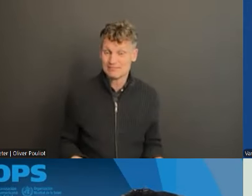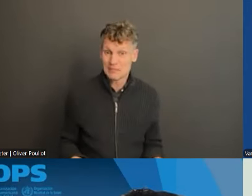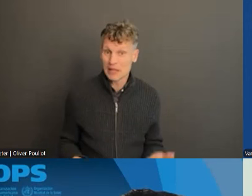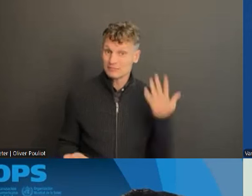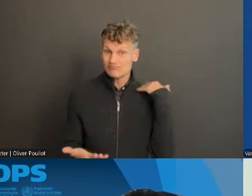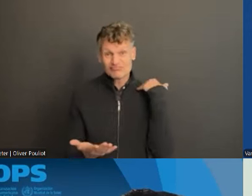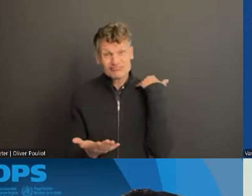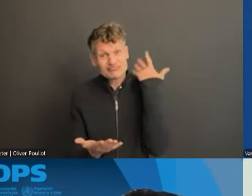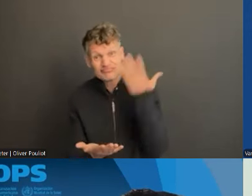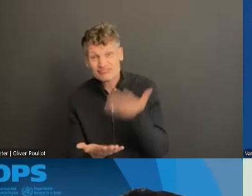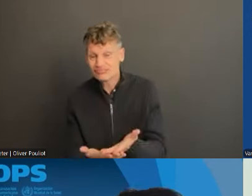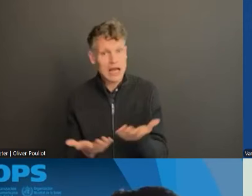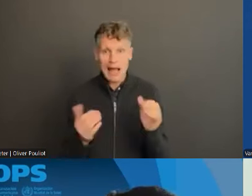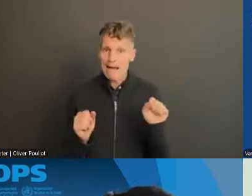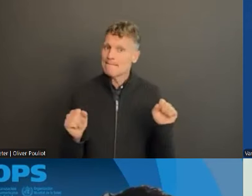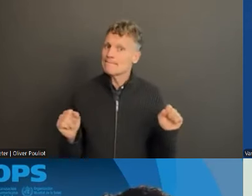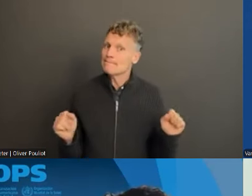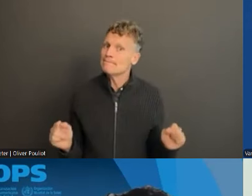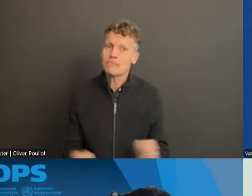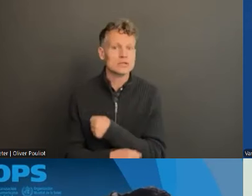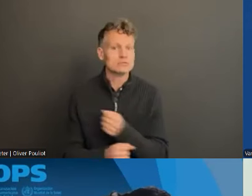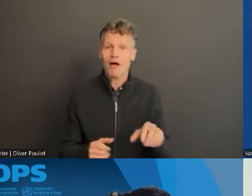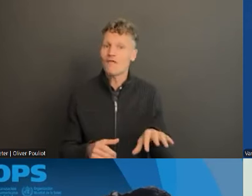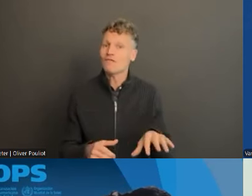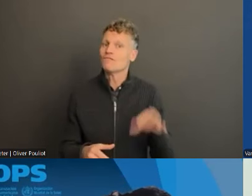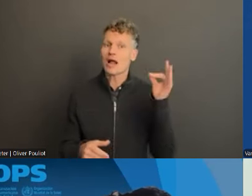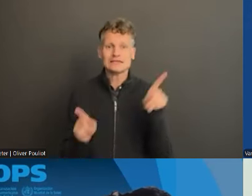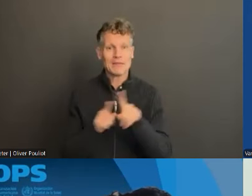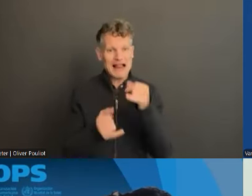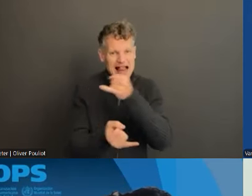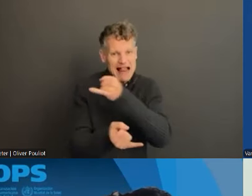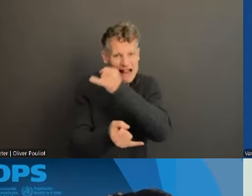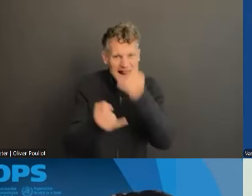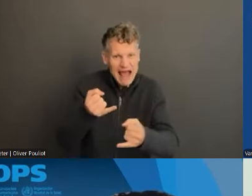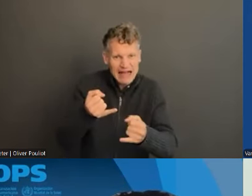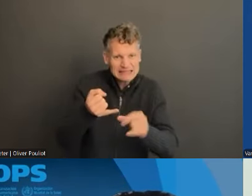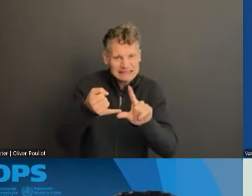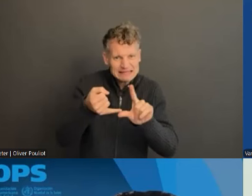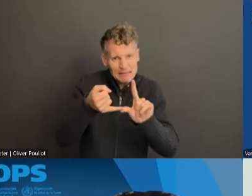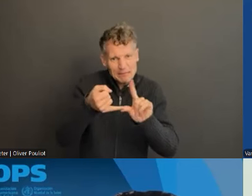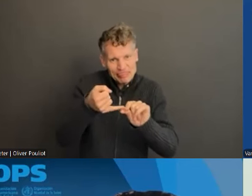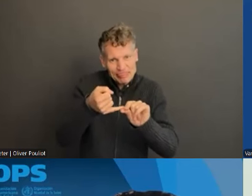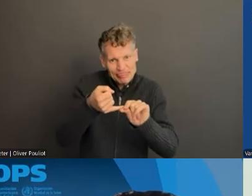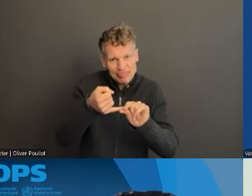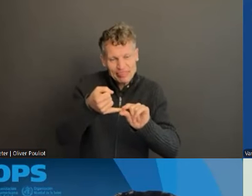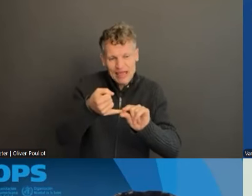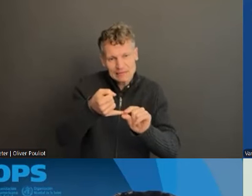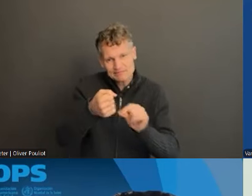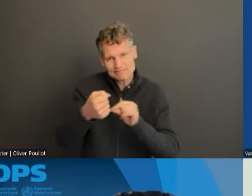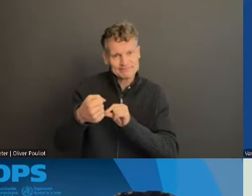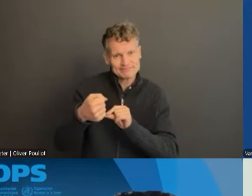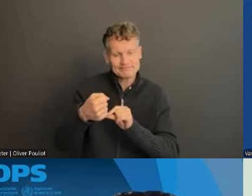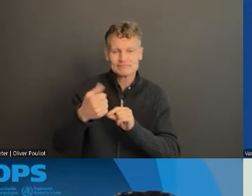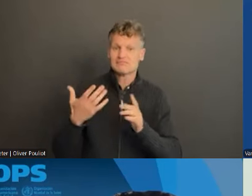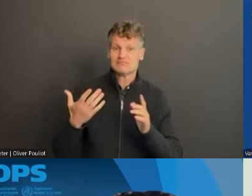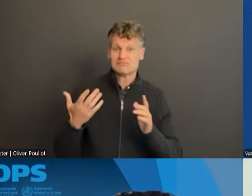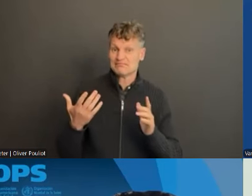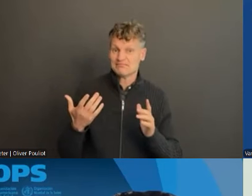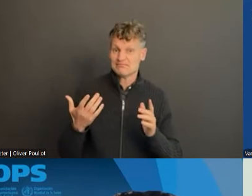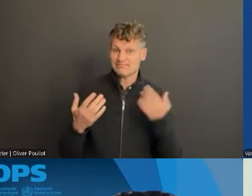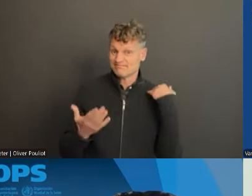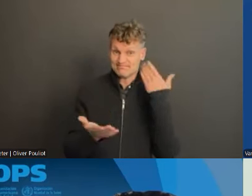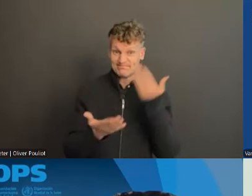root causes of those diseases. But the root causes of those diseases can be affected only if